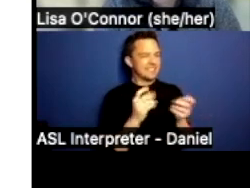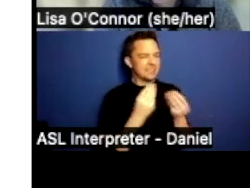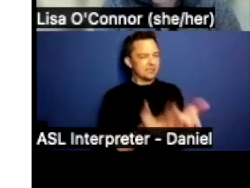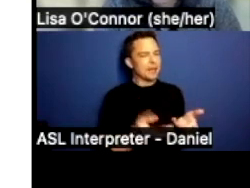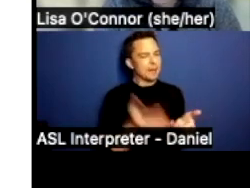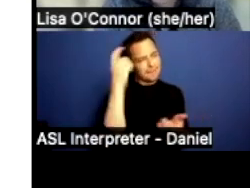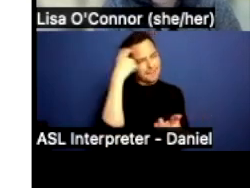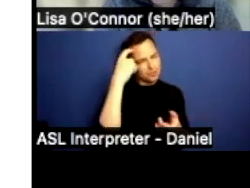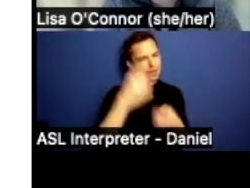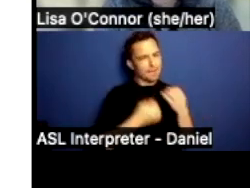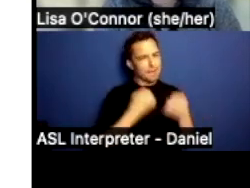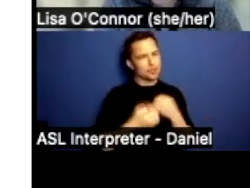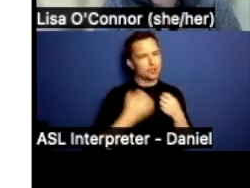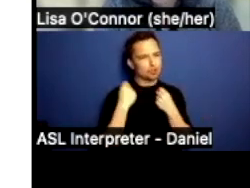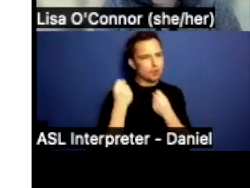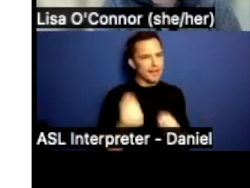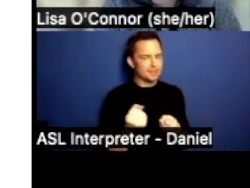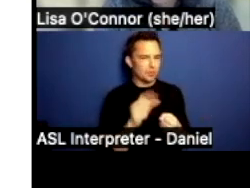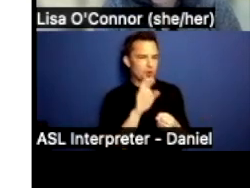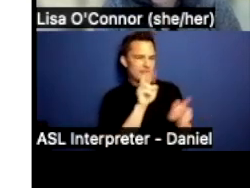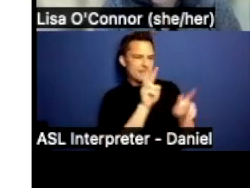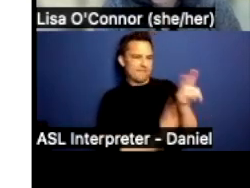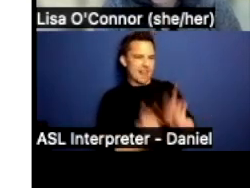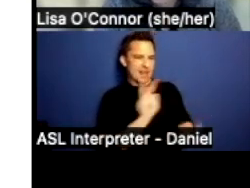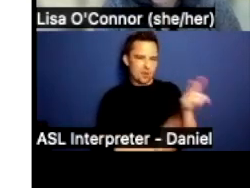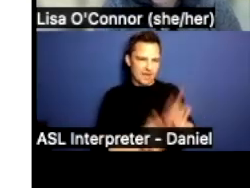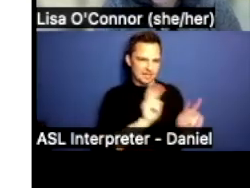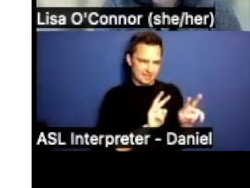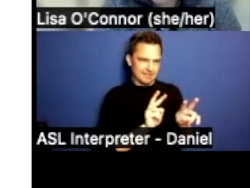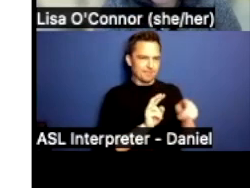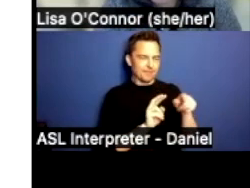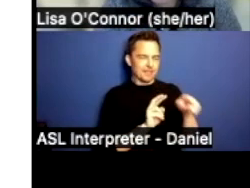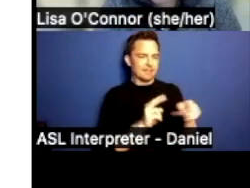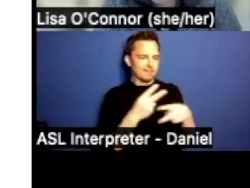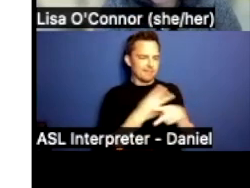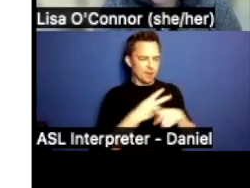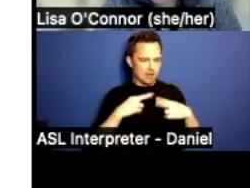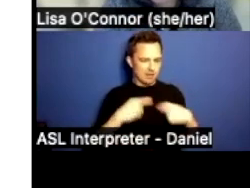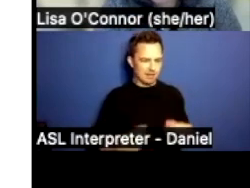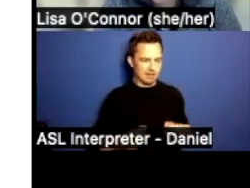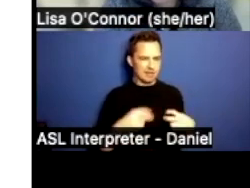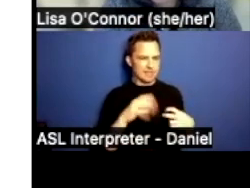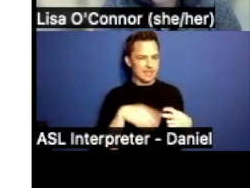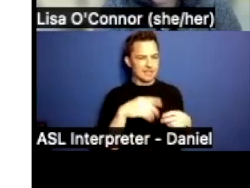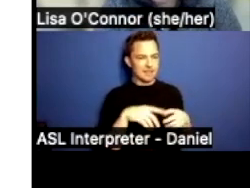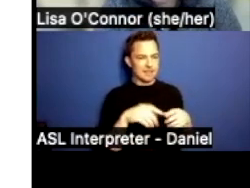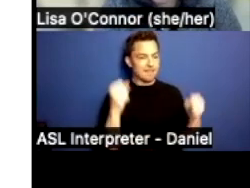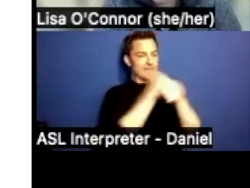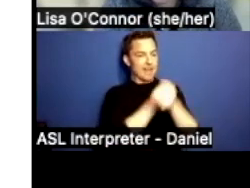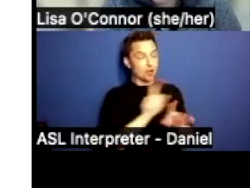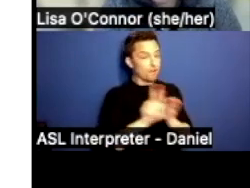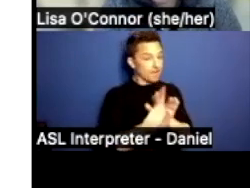emotional strength to reevaluate the situation and sometimes figure out, is this the fight or flight situation? Can